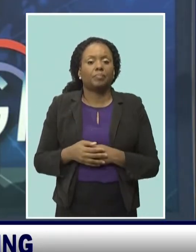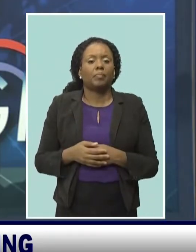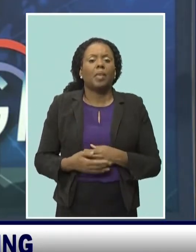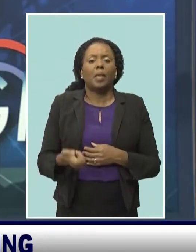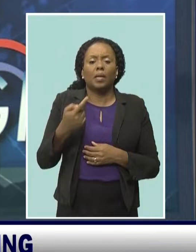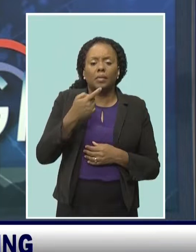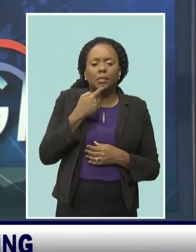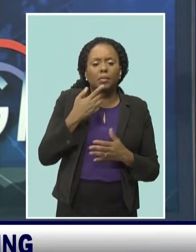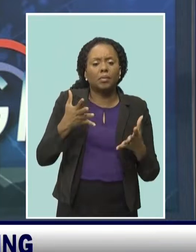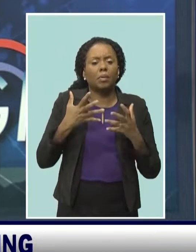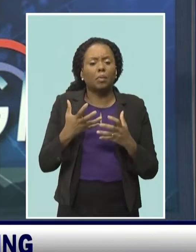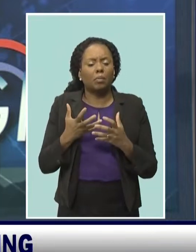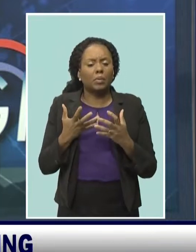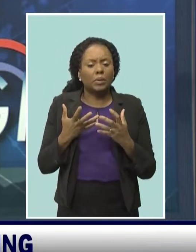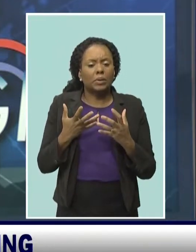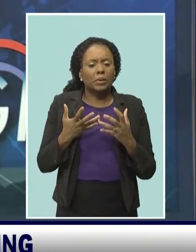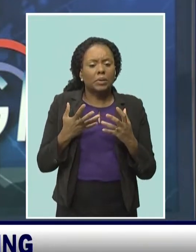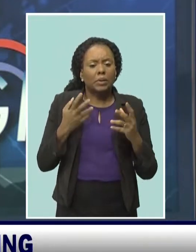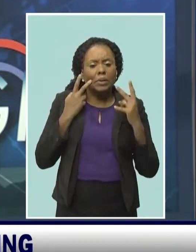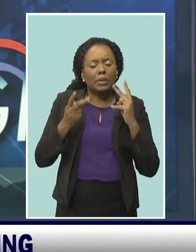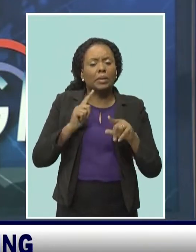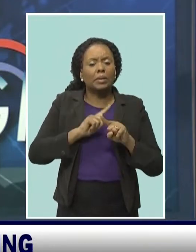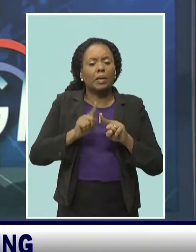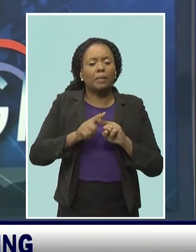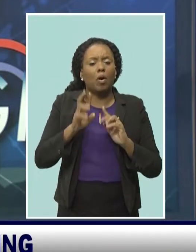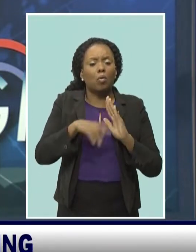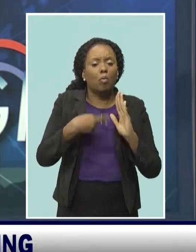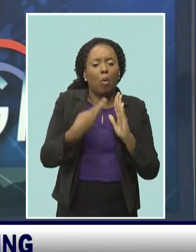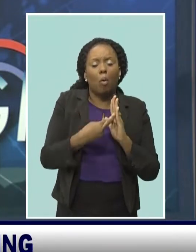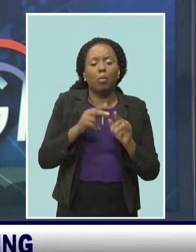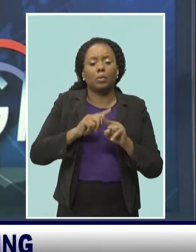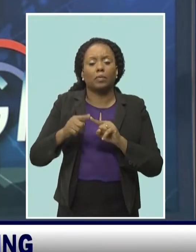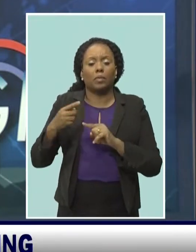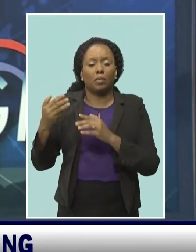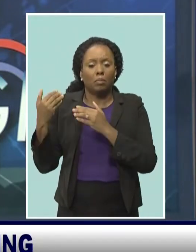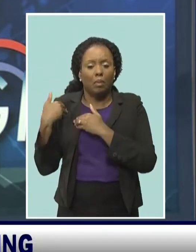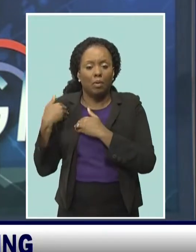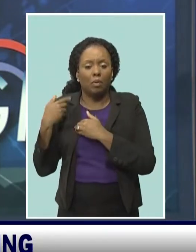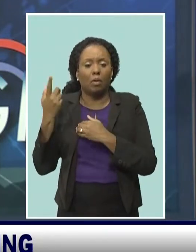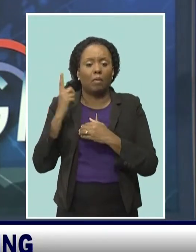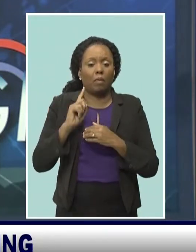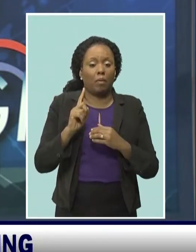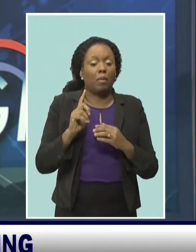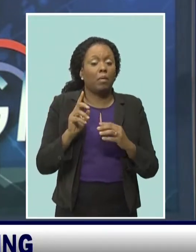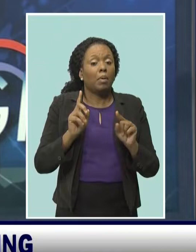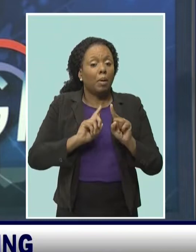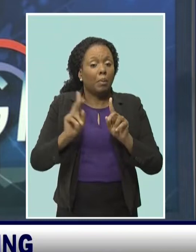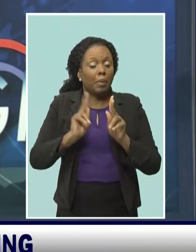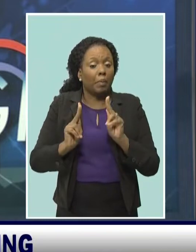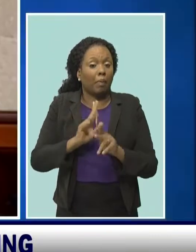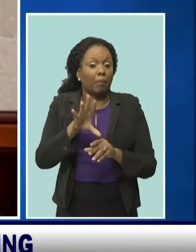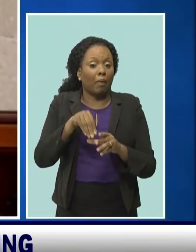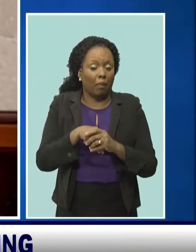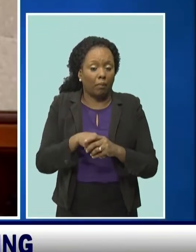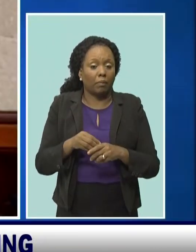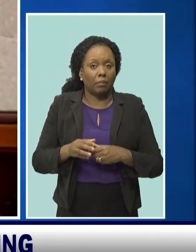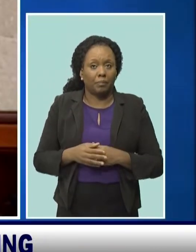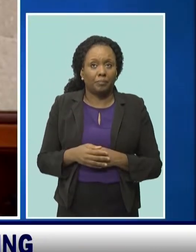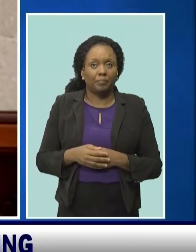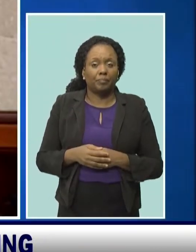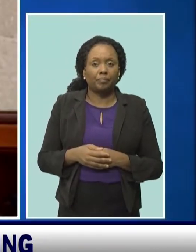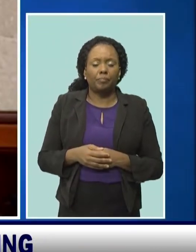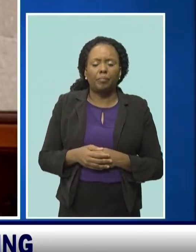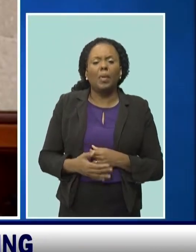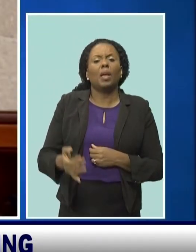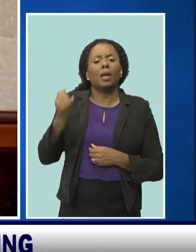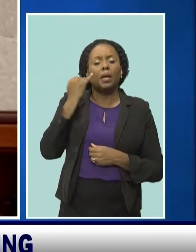is a model which sets out separate roles for those responsible for regulations and service providers. If you look critically at